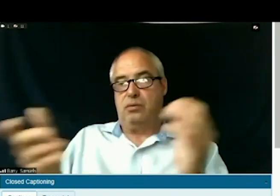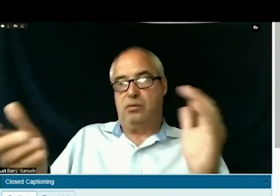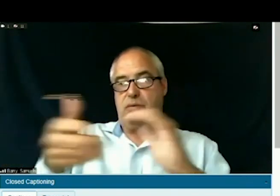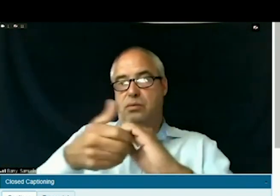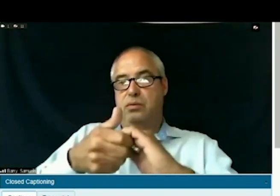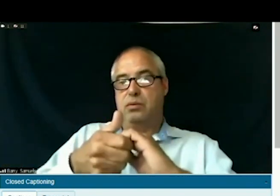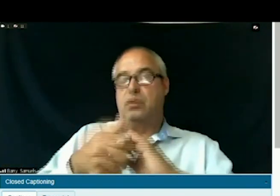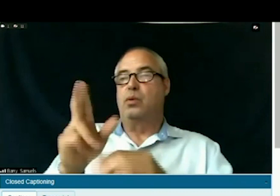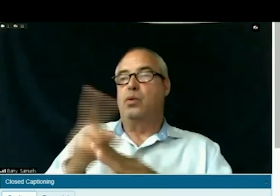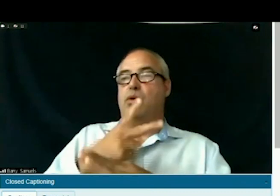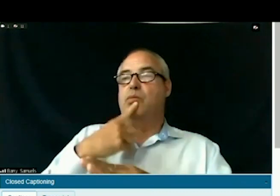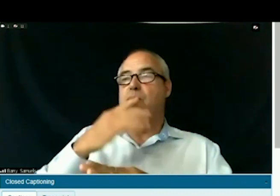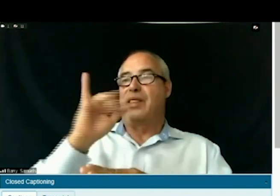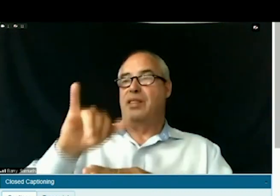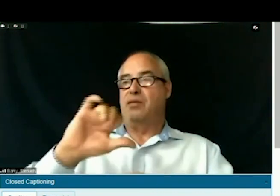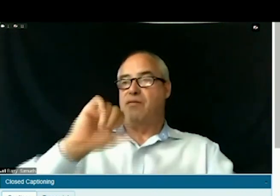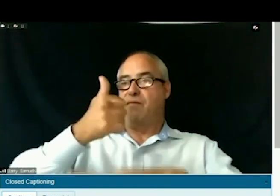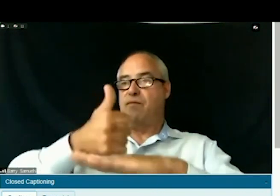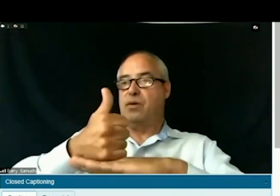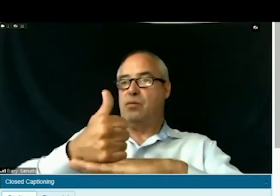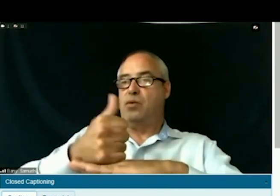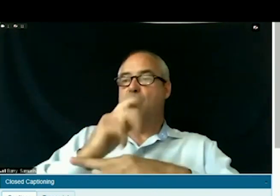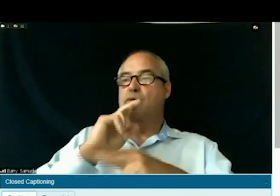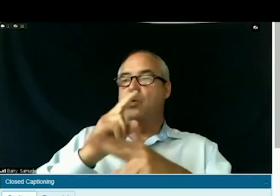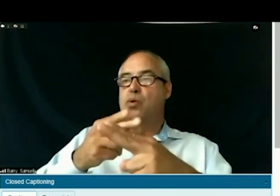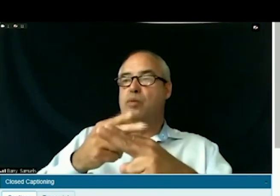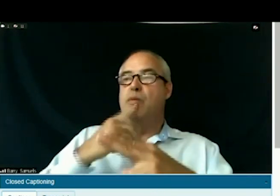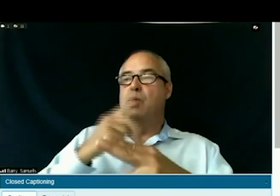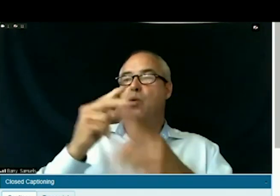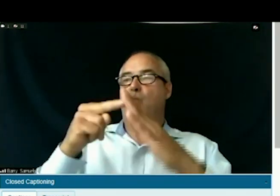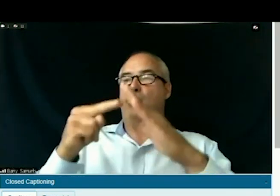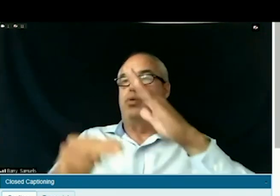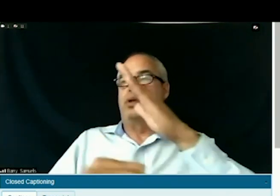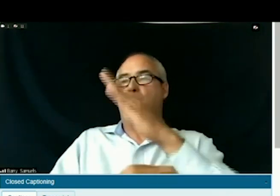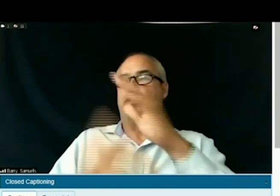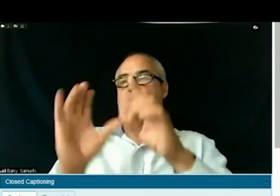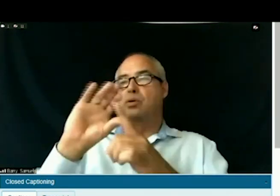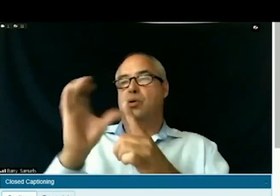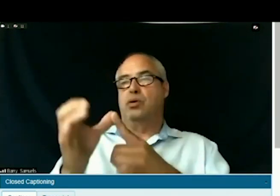We use this framework that I created called the Convergence of Cultural Context. And